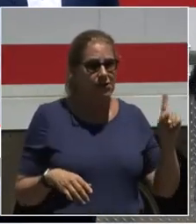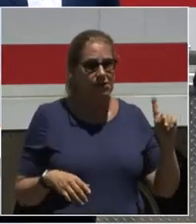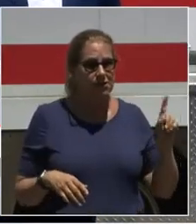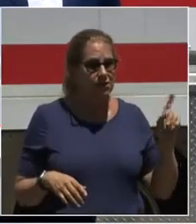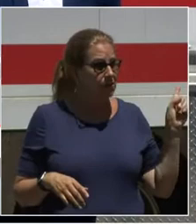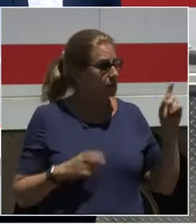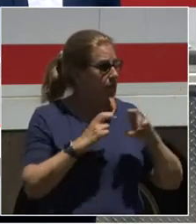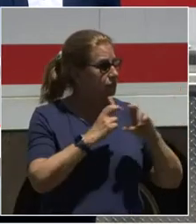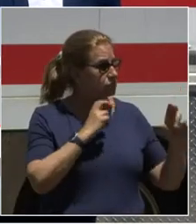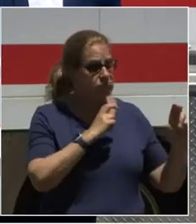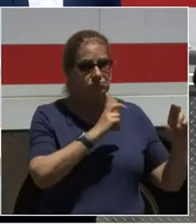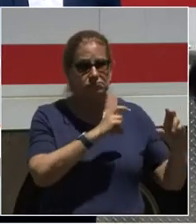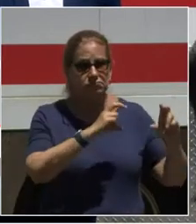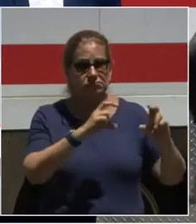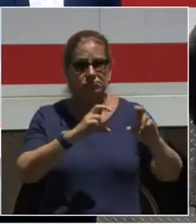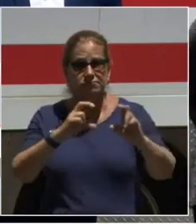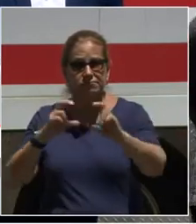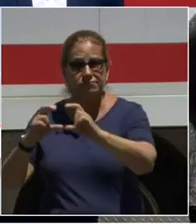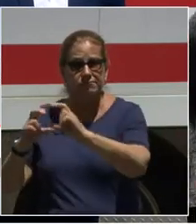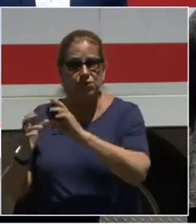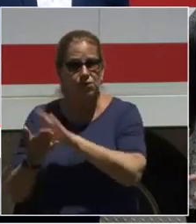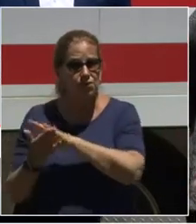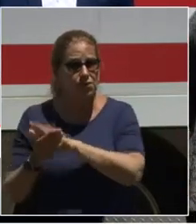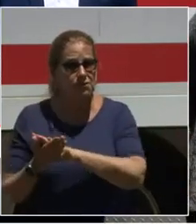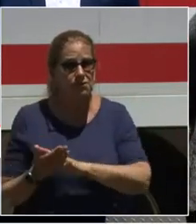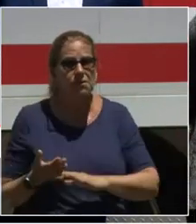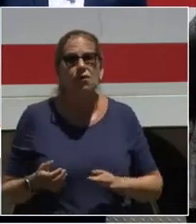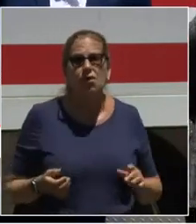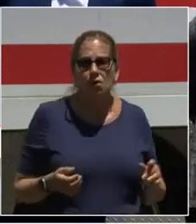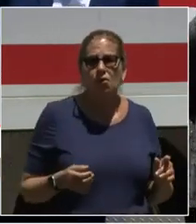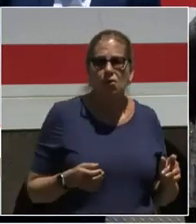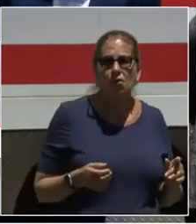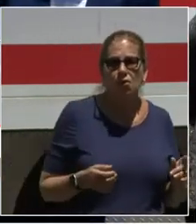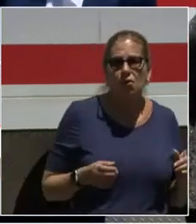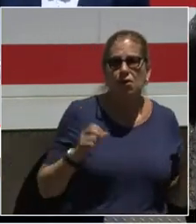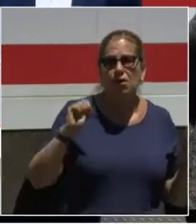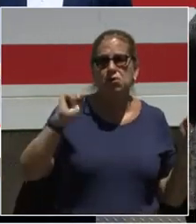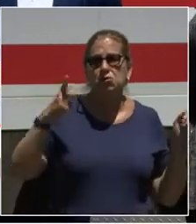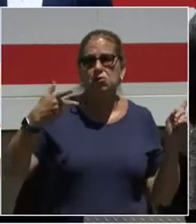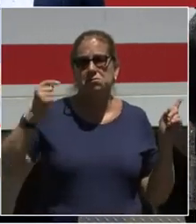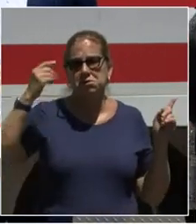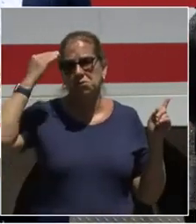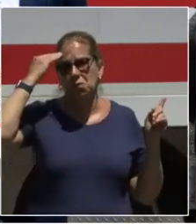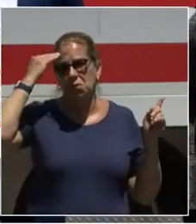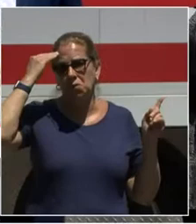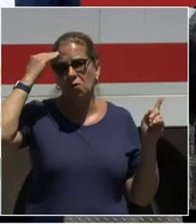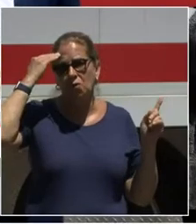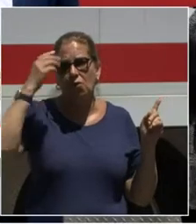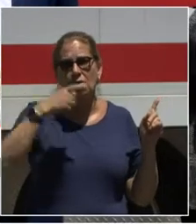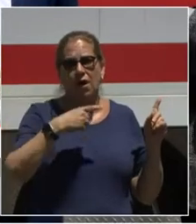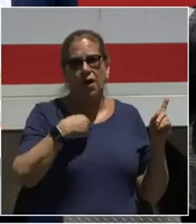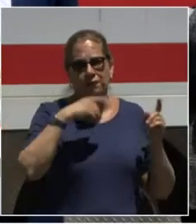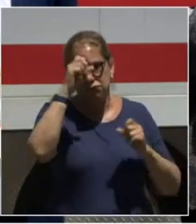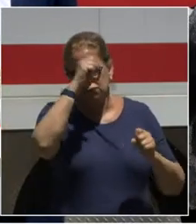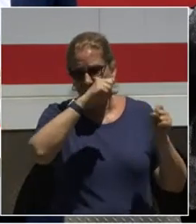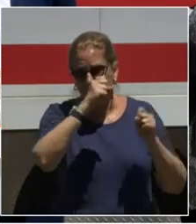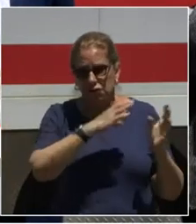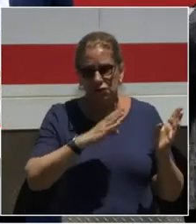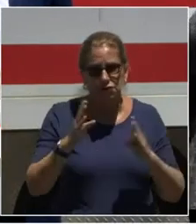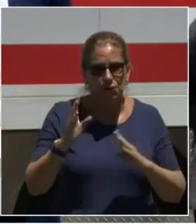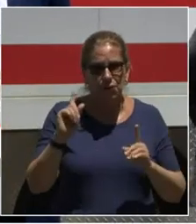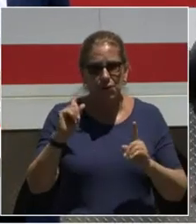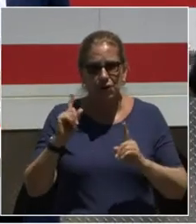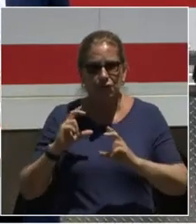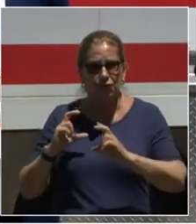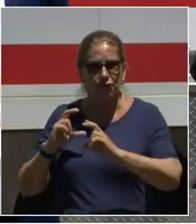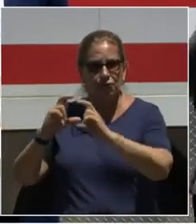Sure. Thank So you. perhaps, Superintendent, if you would talk a little bit about the whole strategy about where to get vaccines, what